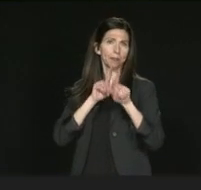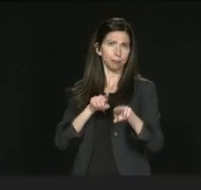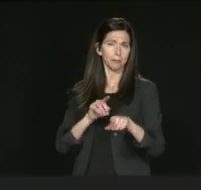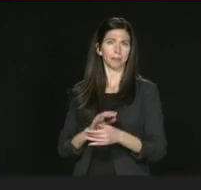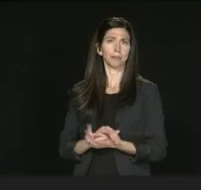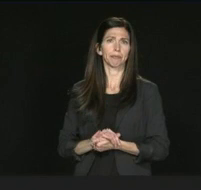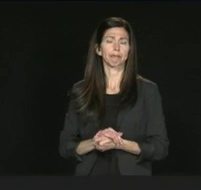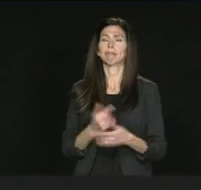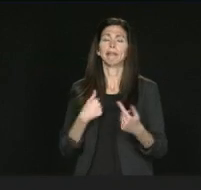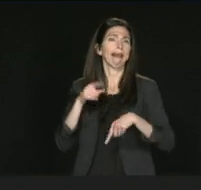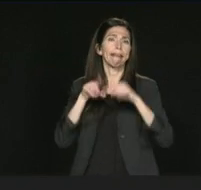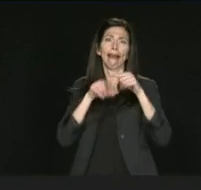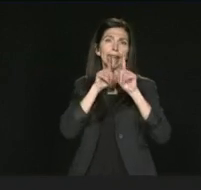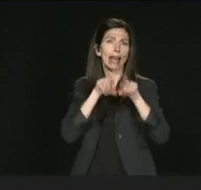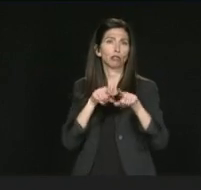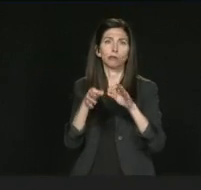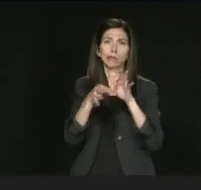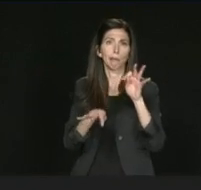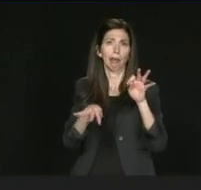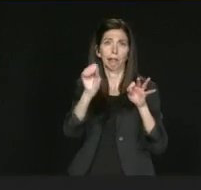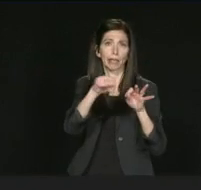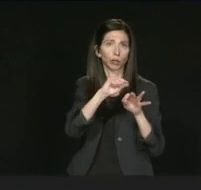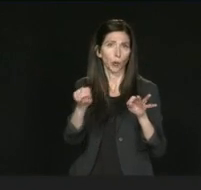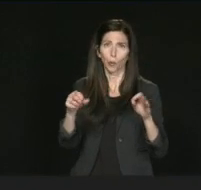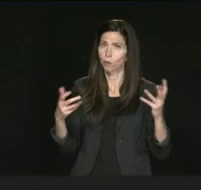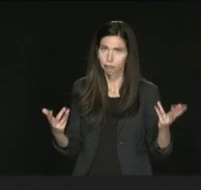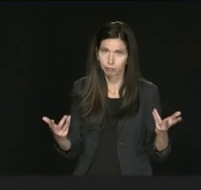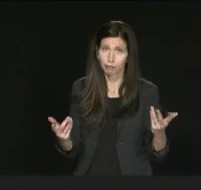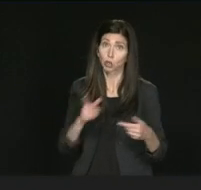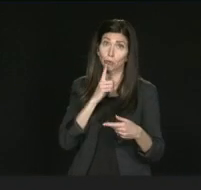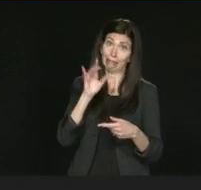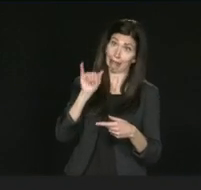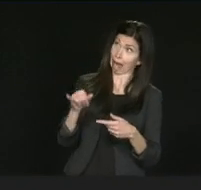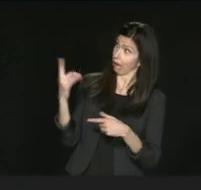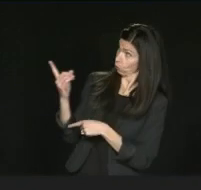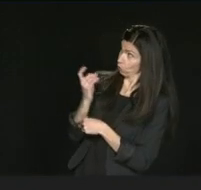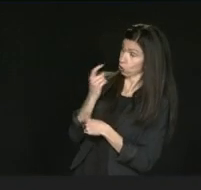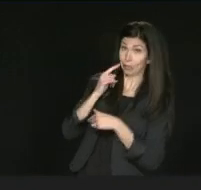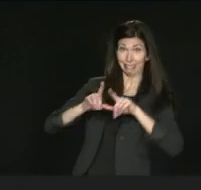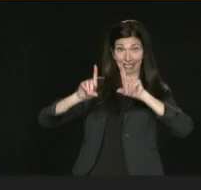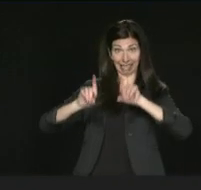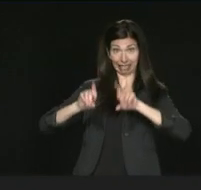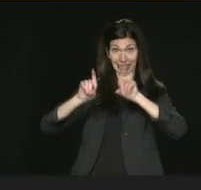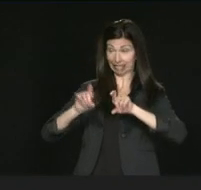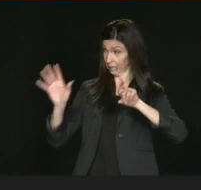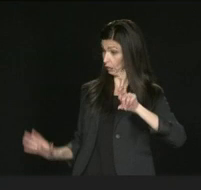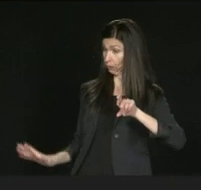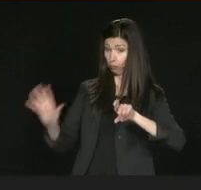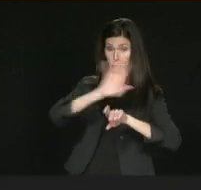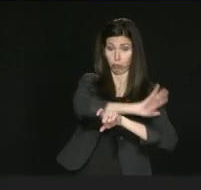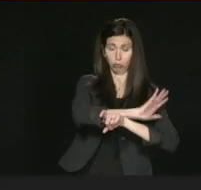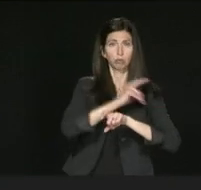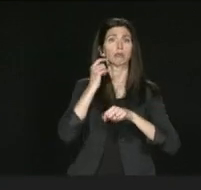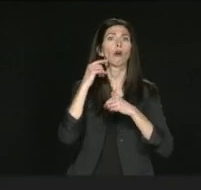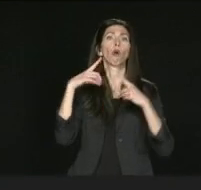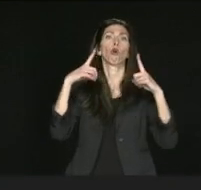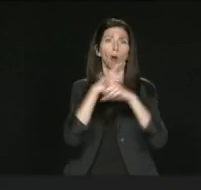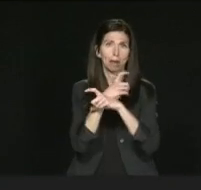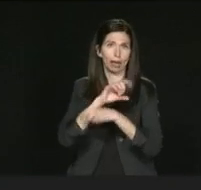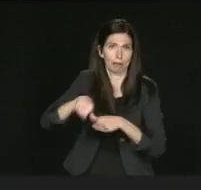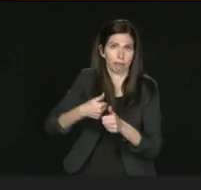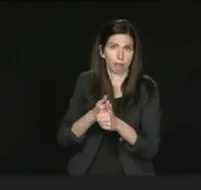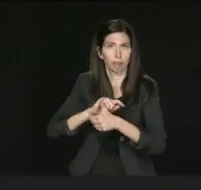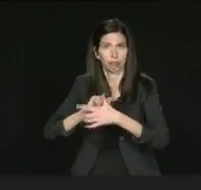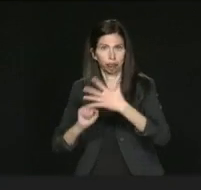it comes to testing. There are three or four, perhaps more, aspects to the issue. It's an issue. It's